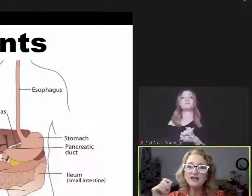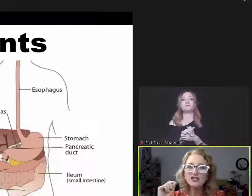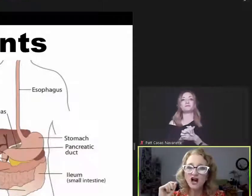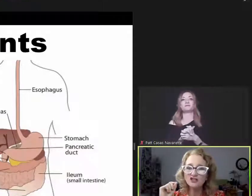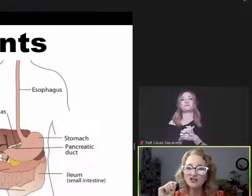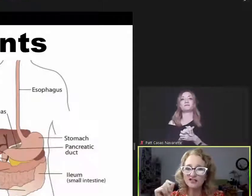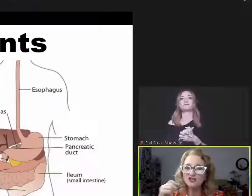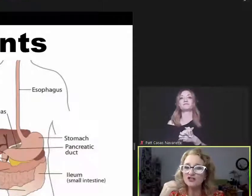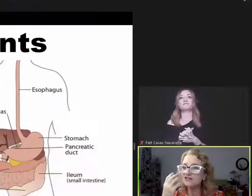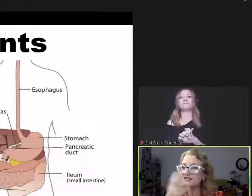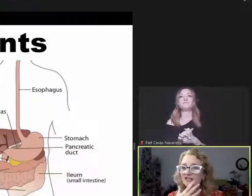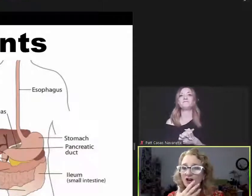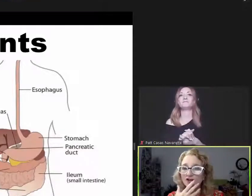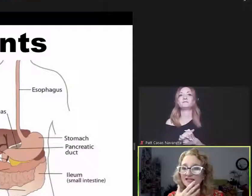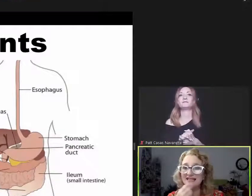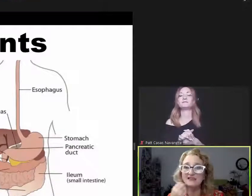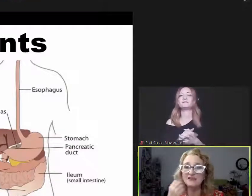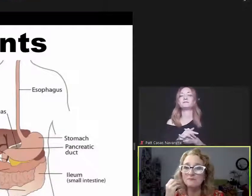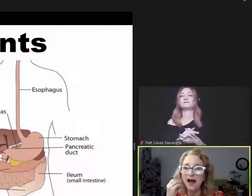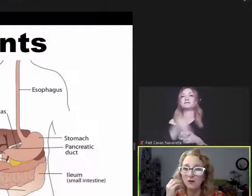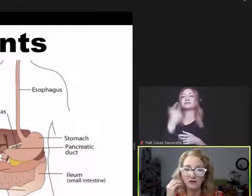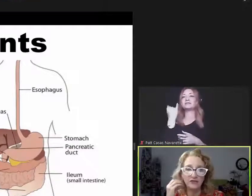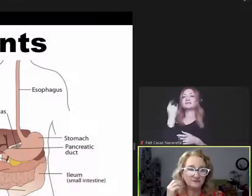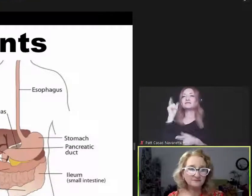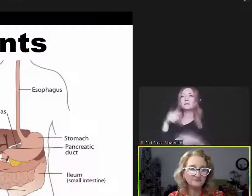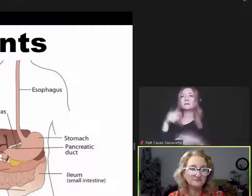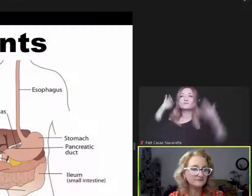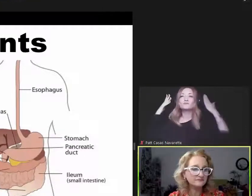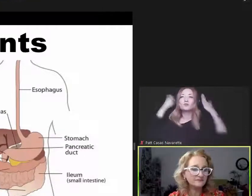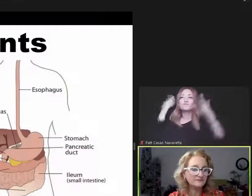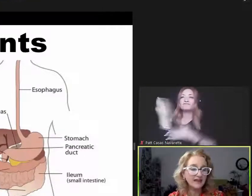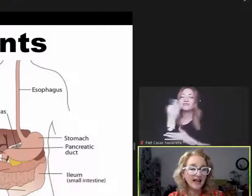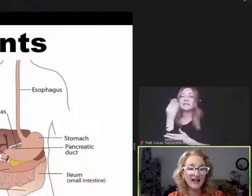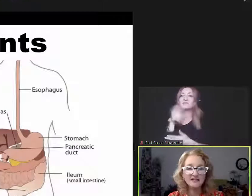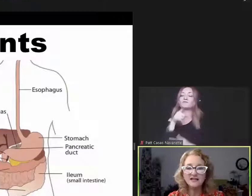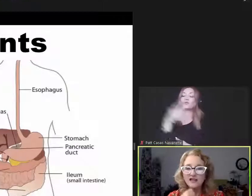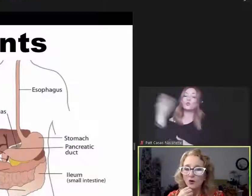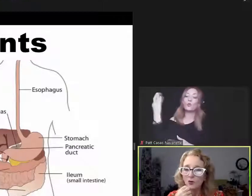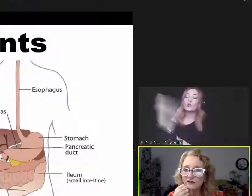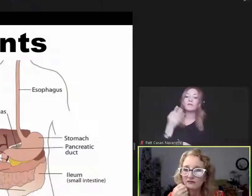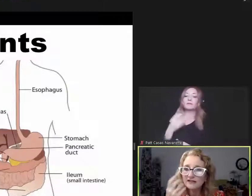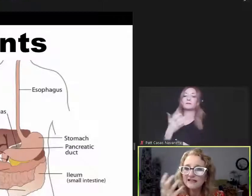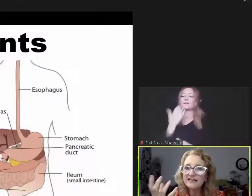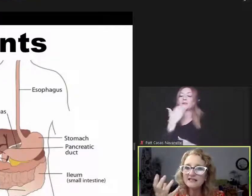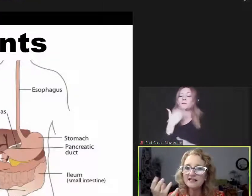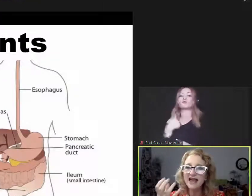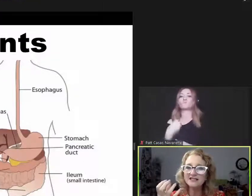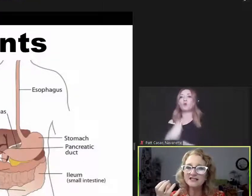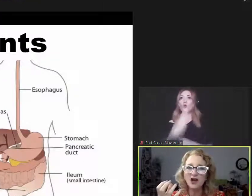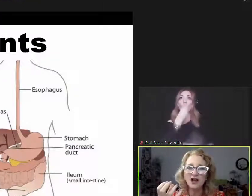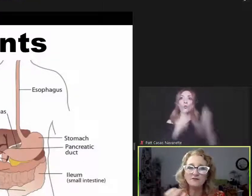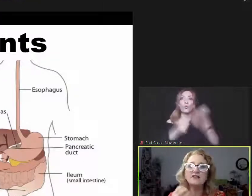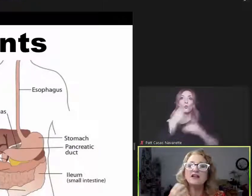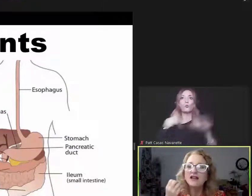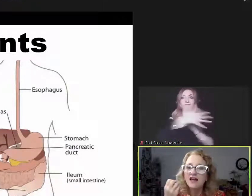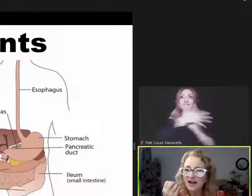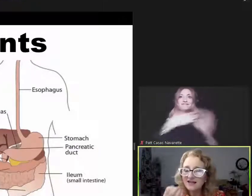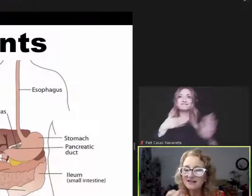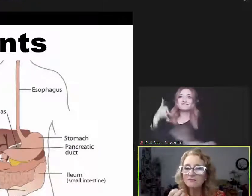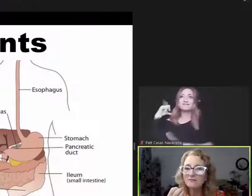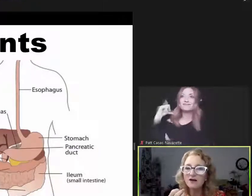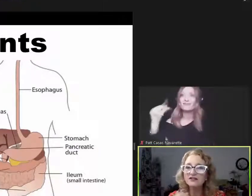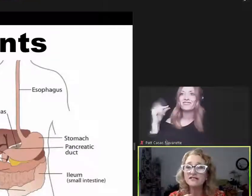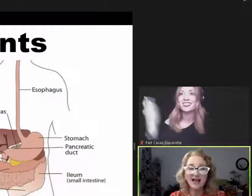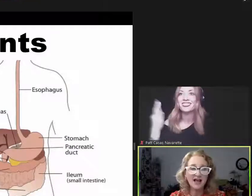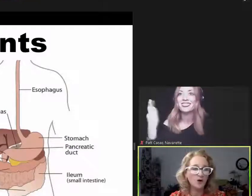Because digestion starts in the mouth, and we release the enzymes in